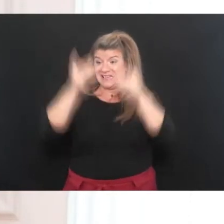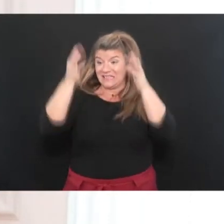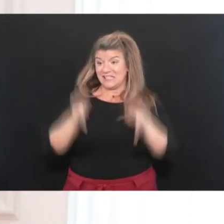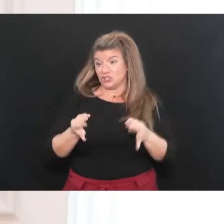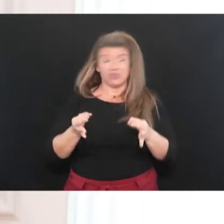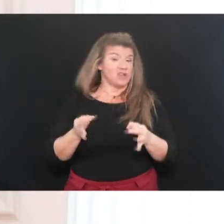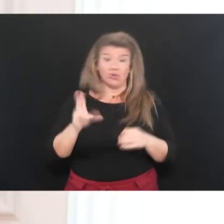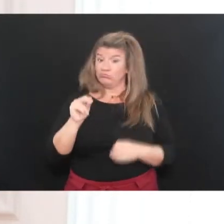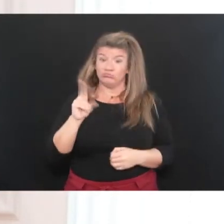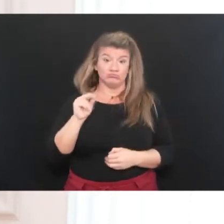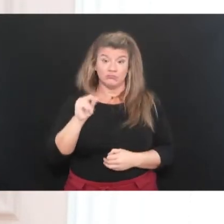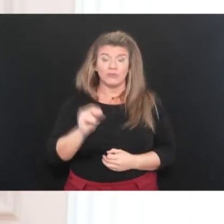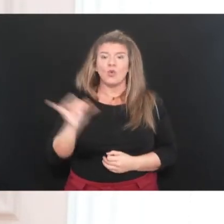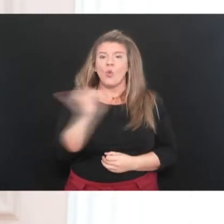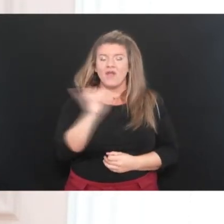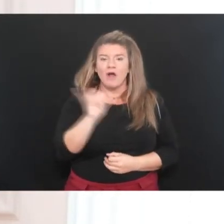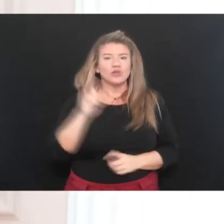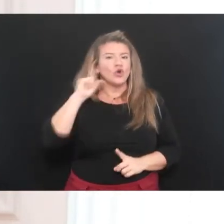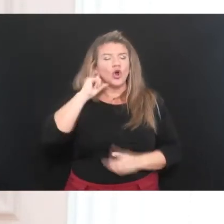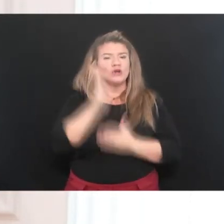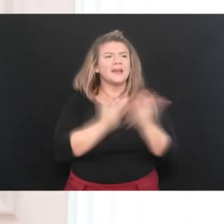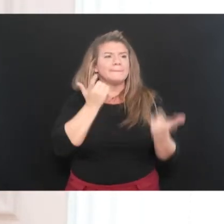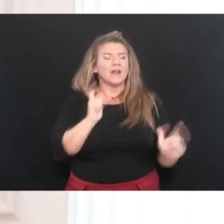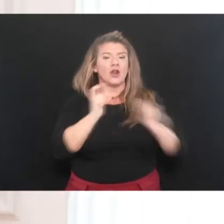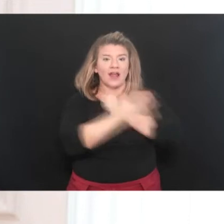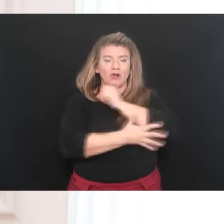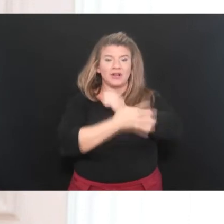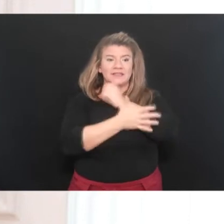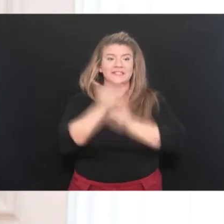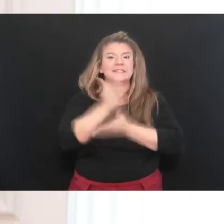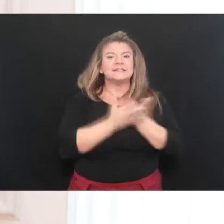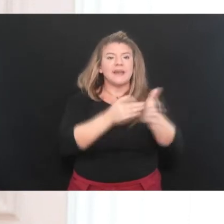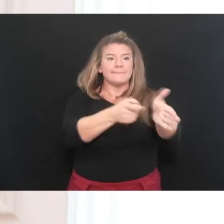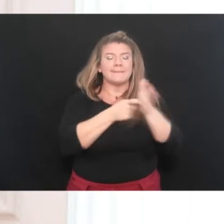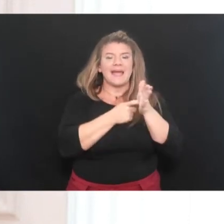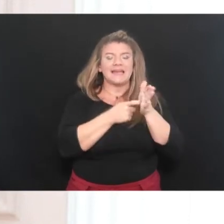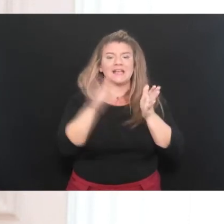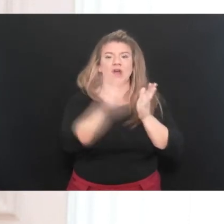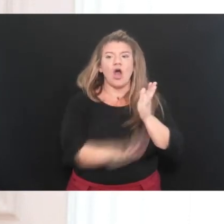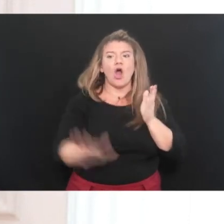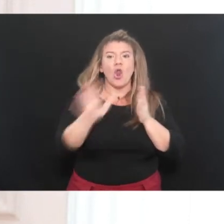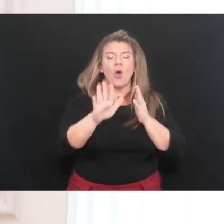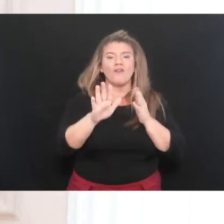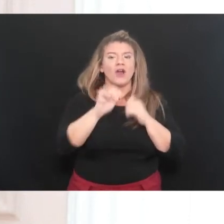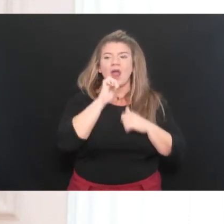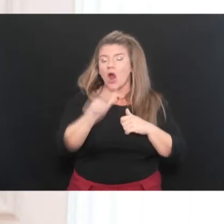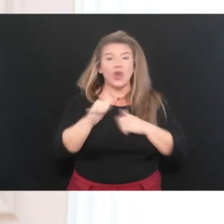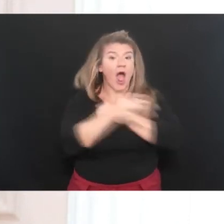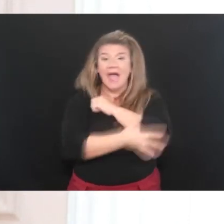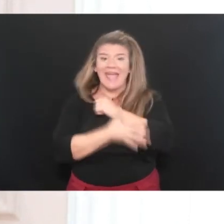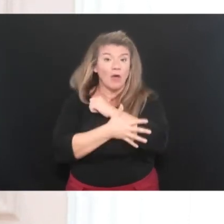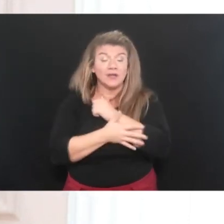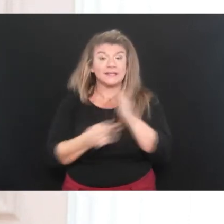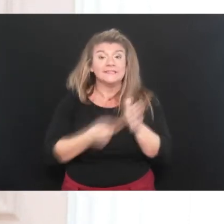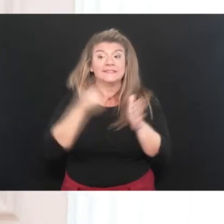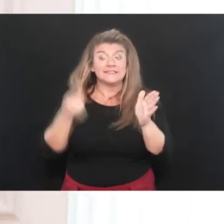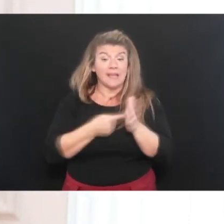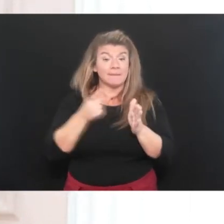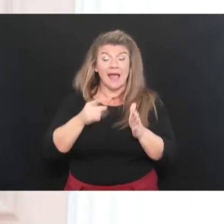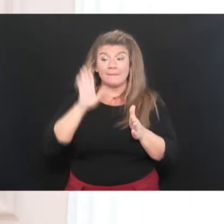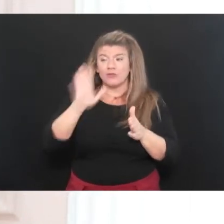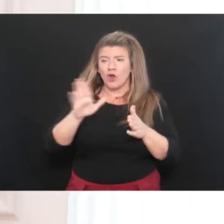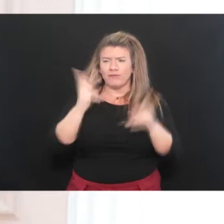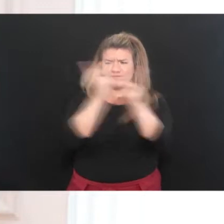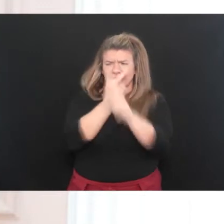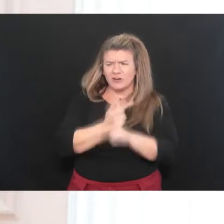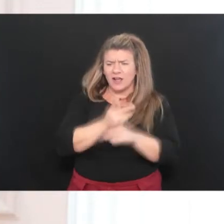And what we've also heard is that in some of our larger counties, some of these mandates across the counties aren't even county-wide. Sometimes the mitigation strategies they